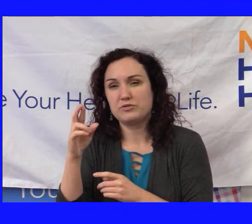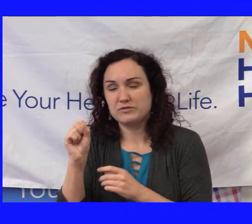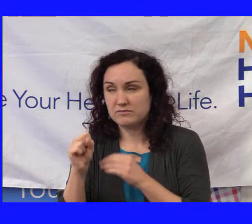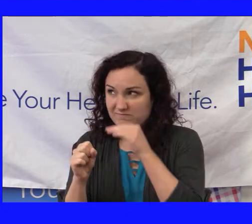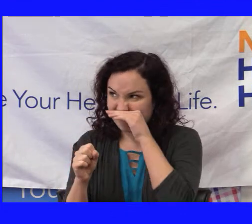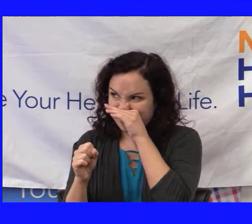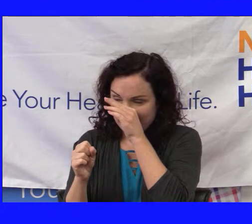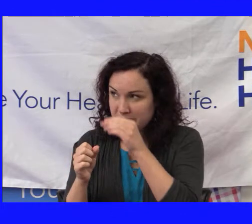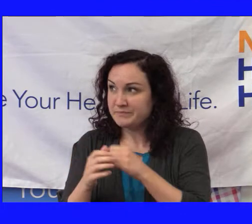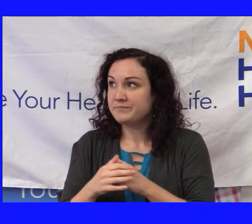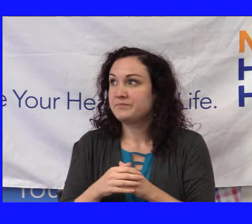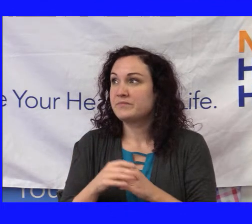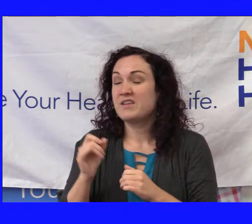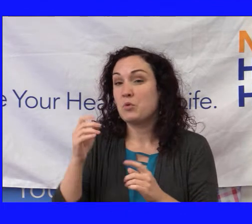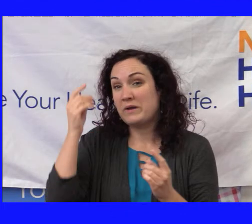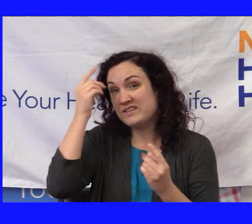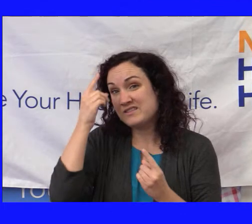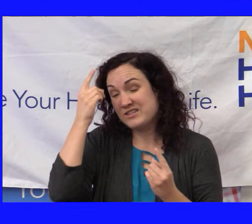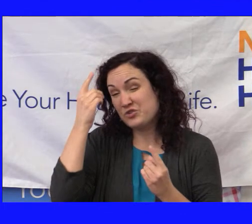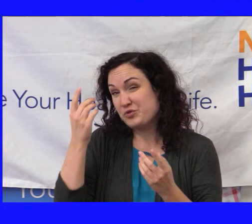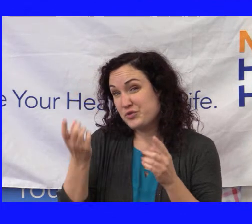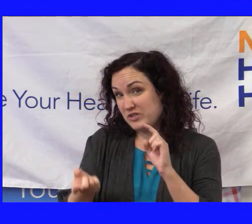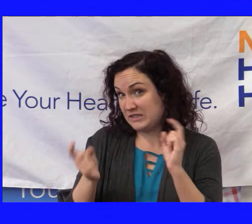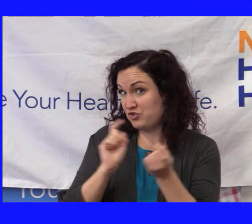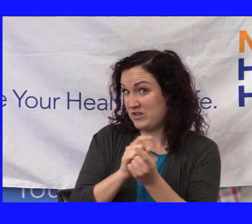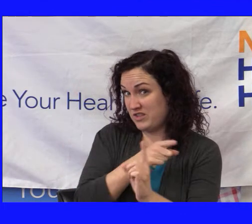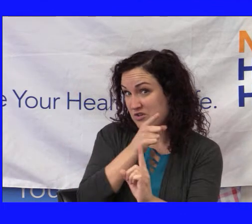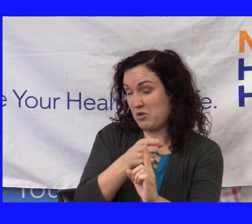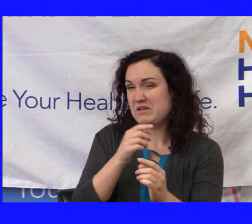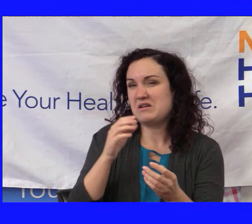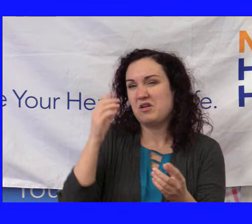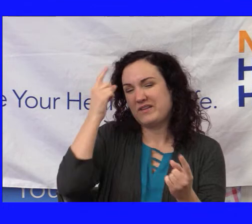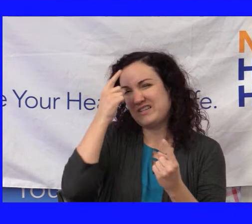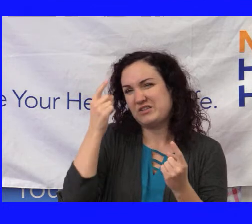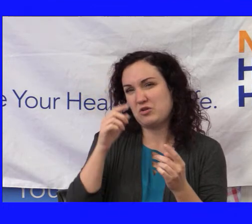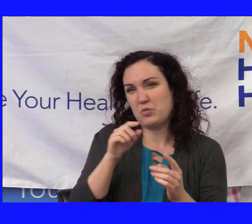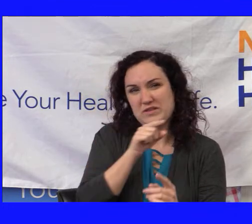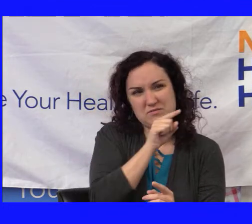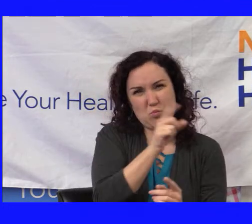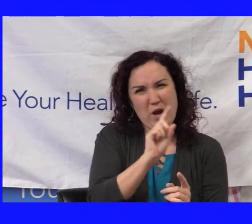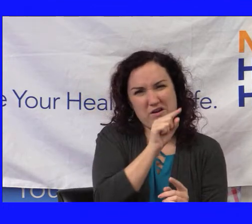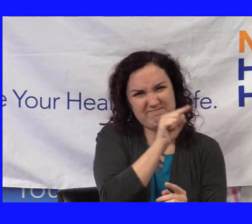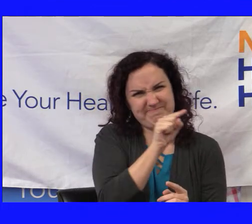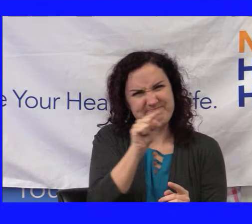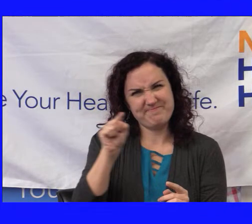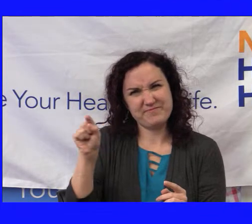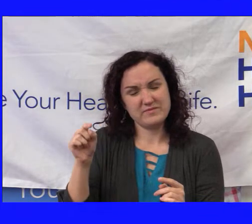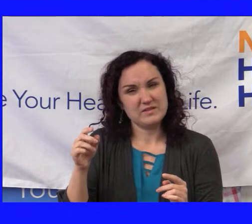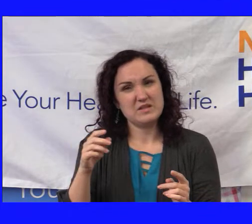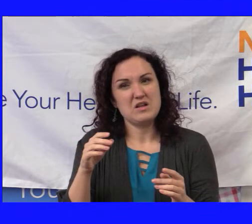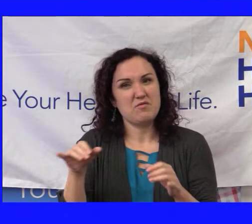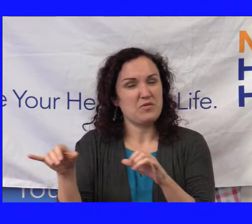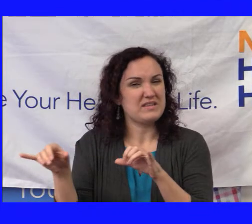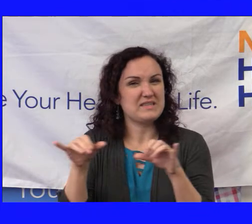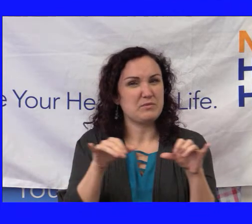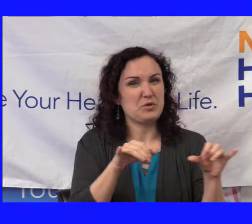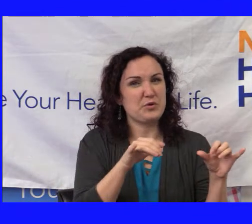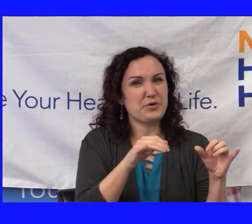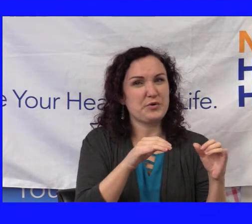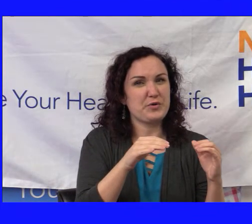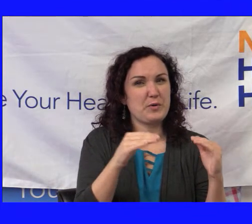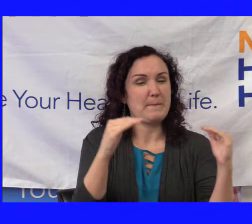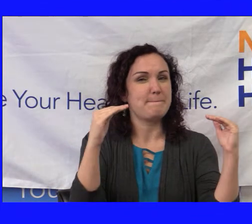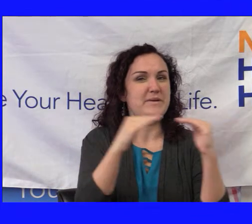the target, I think it would be good to see what the benchmarking is against similar peers, hospital